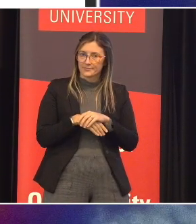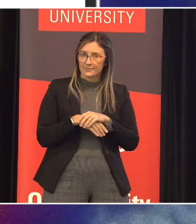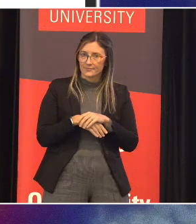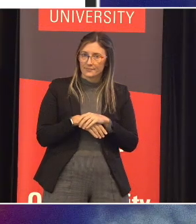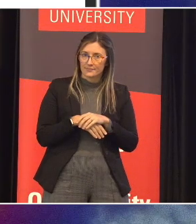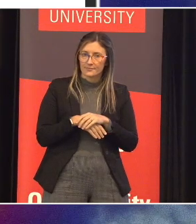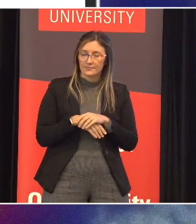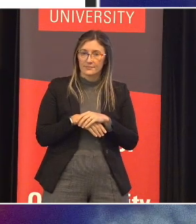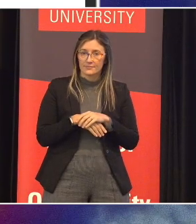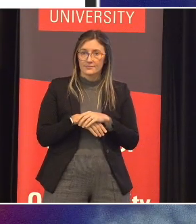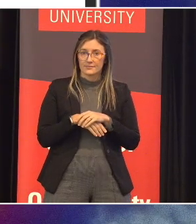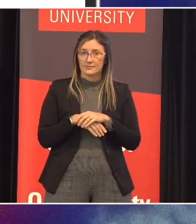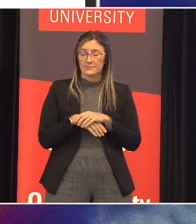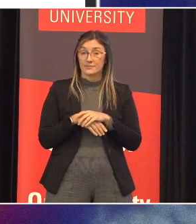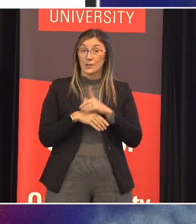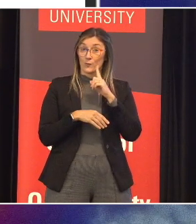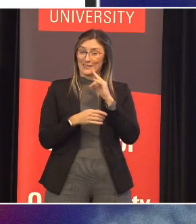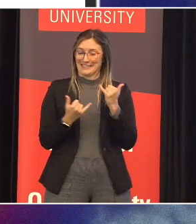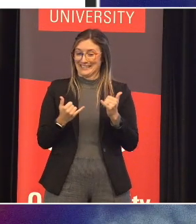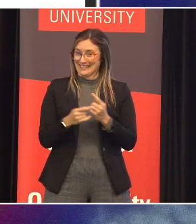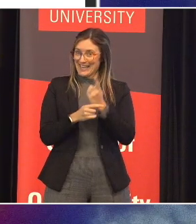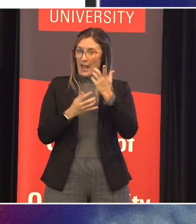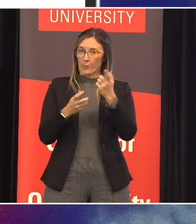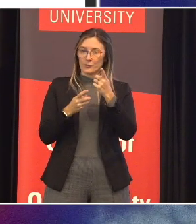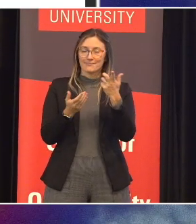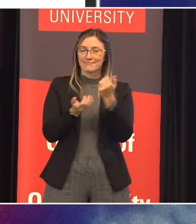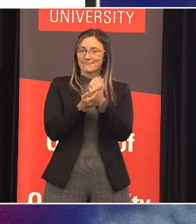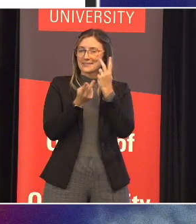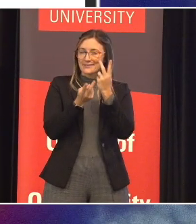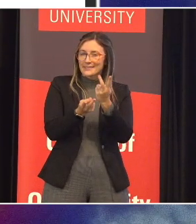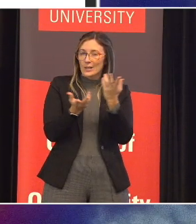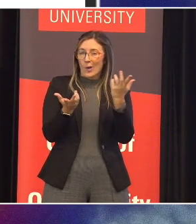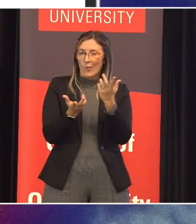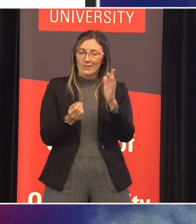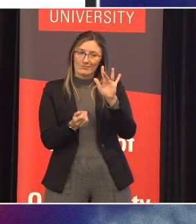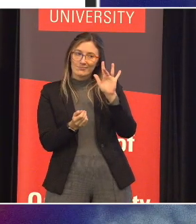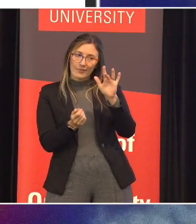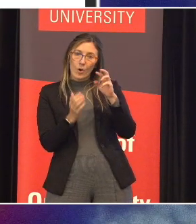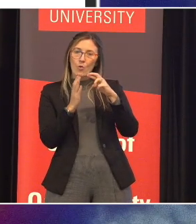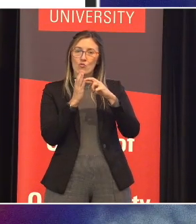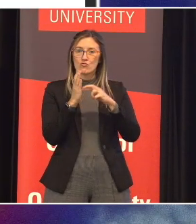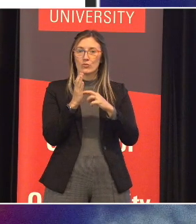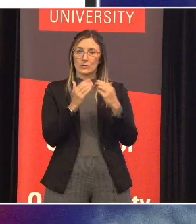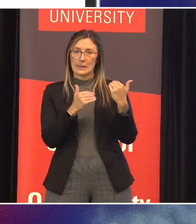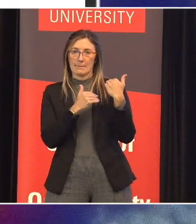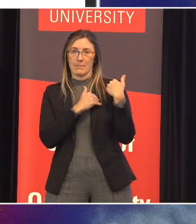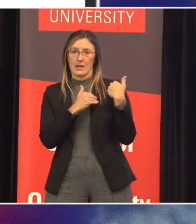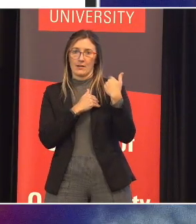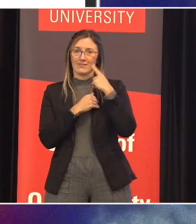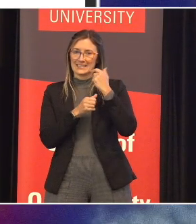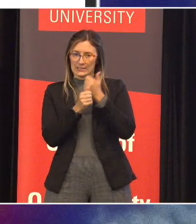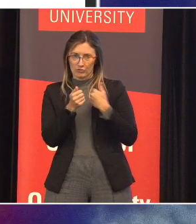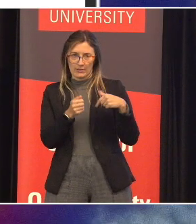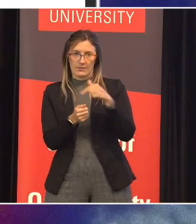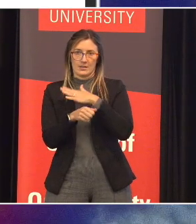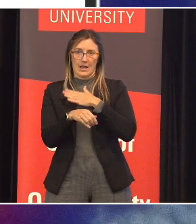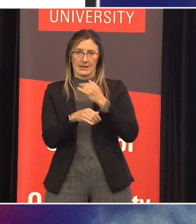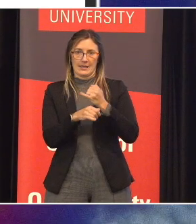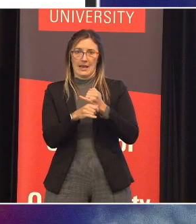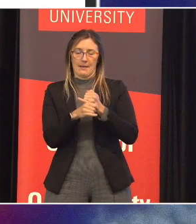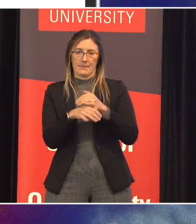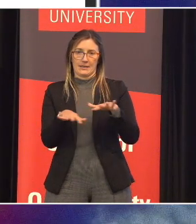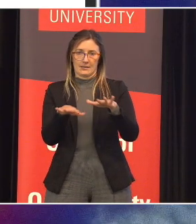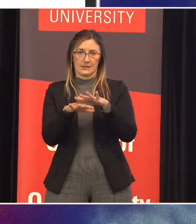to go, as it pertains to today, is the roles and responsibilities each of us have on campus, what the